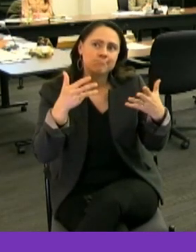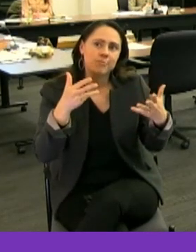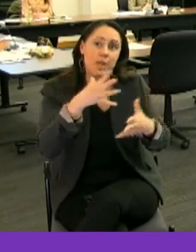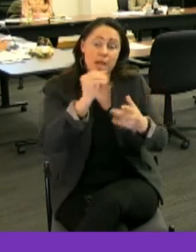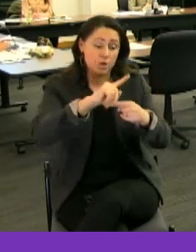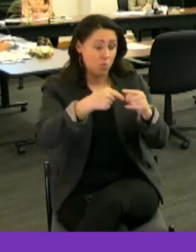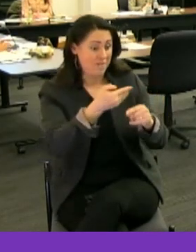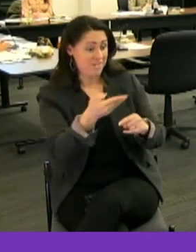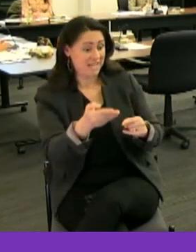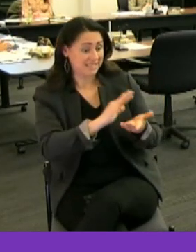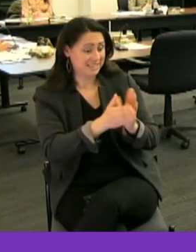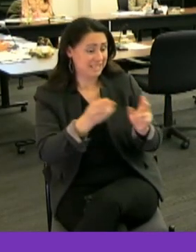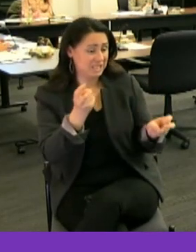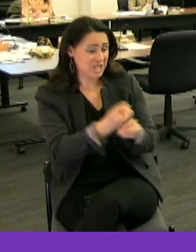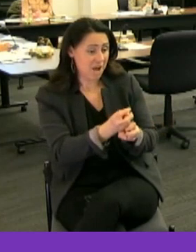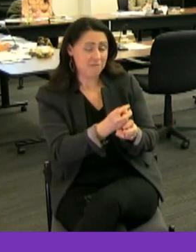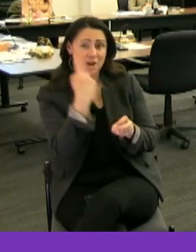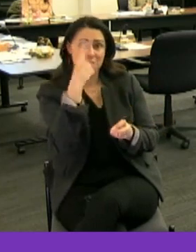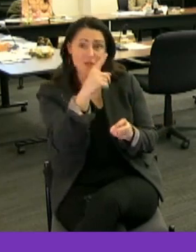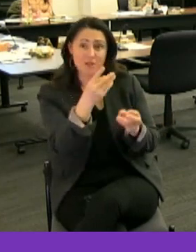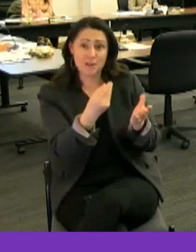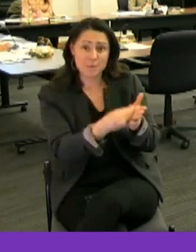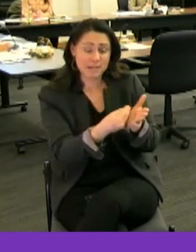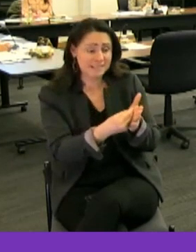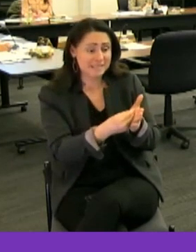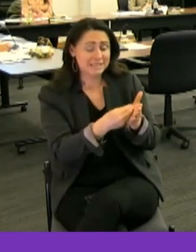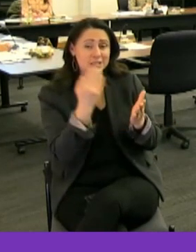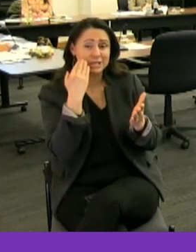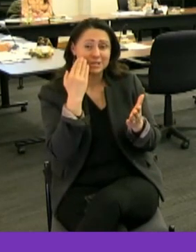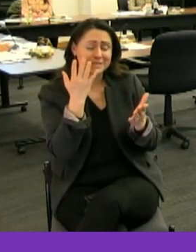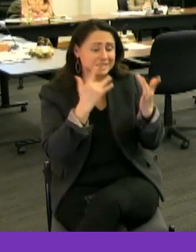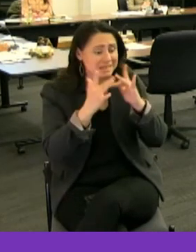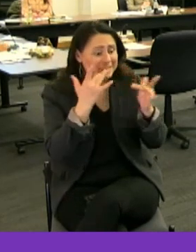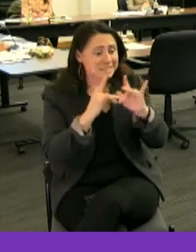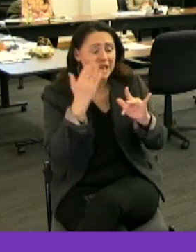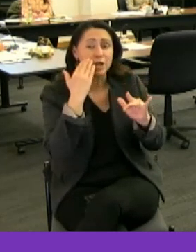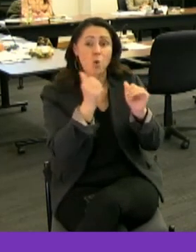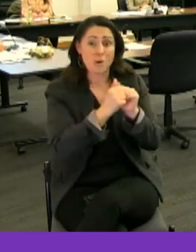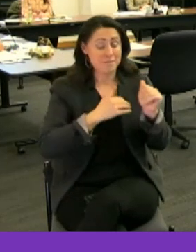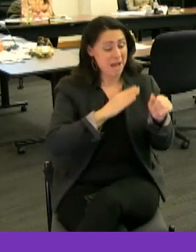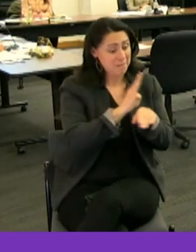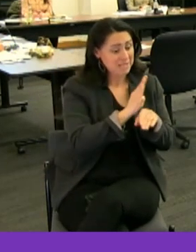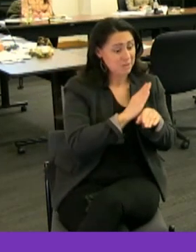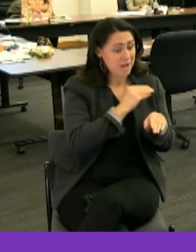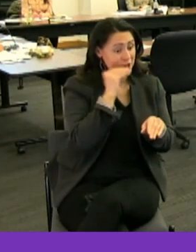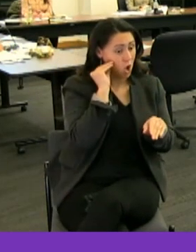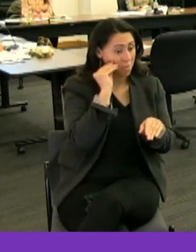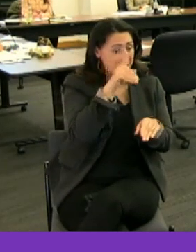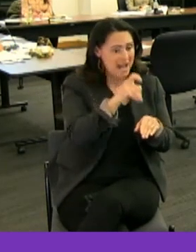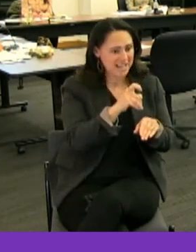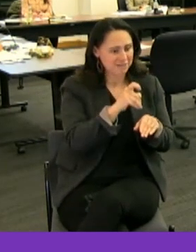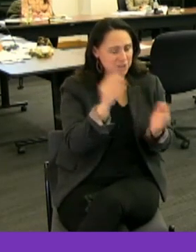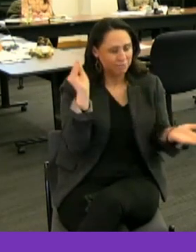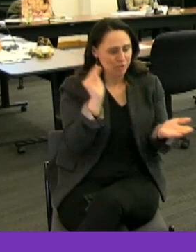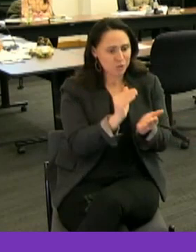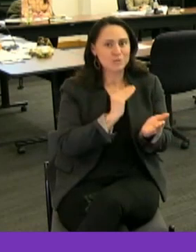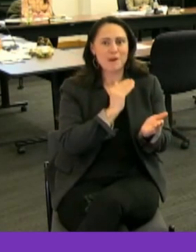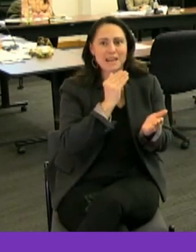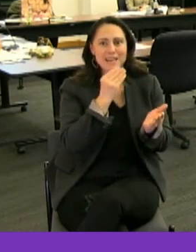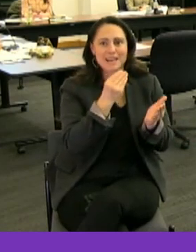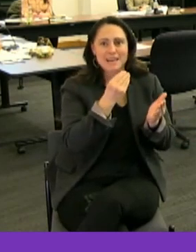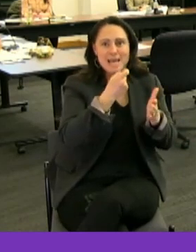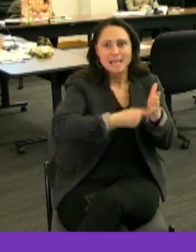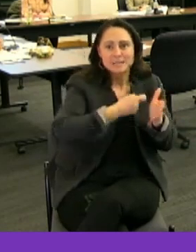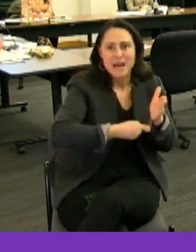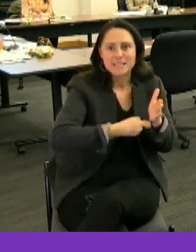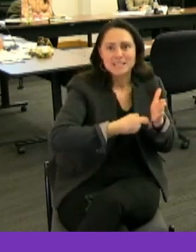and when things get tough, I know with my business, I know with my home budget, I have to cut back on expenses, or I have to